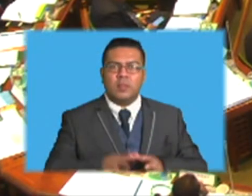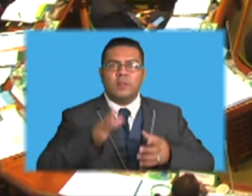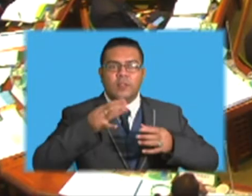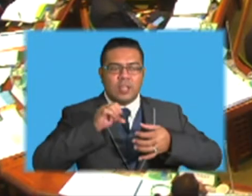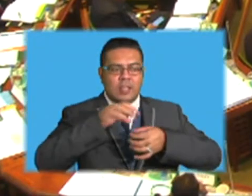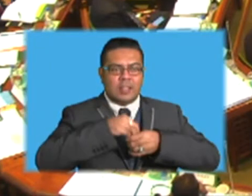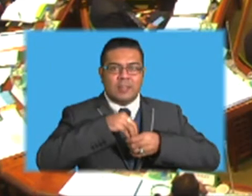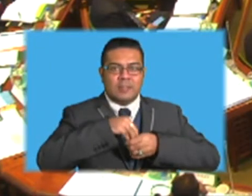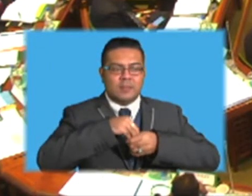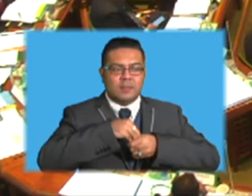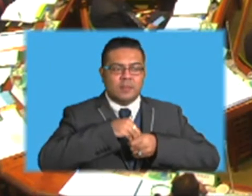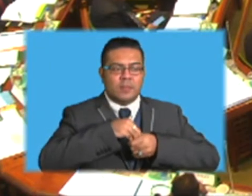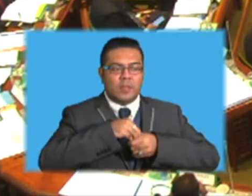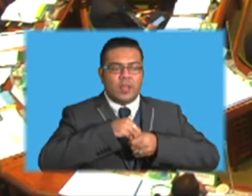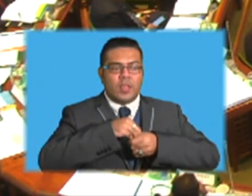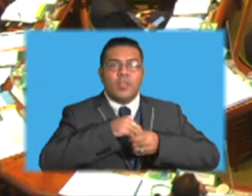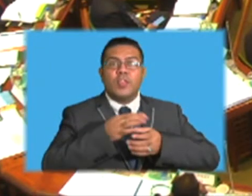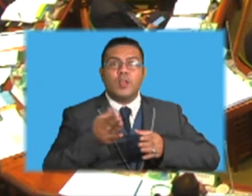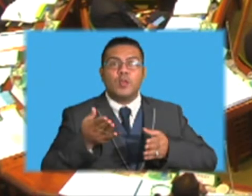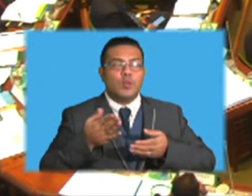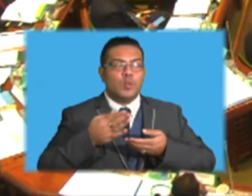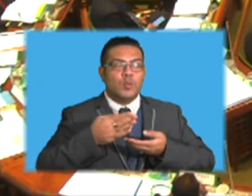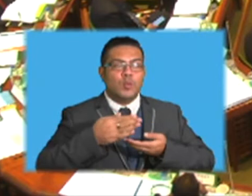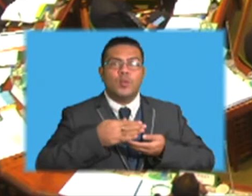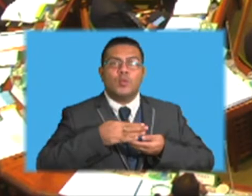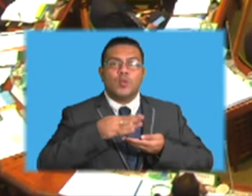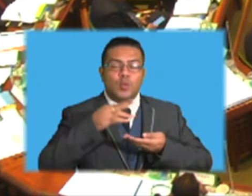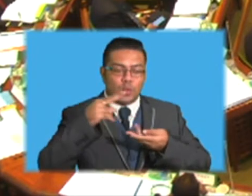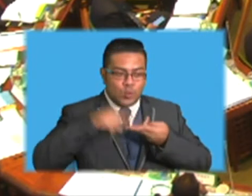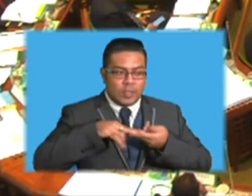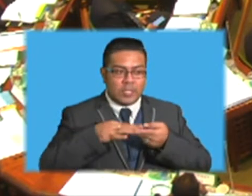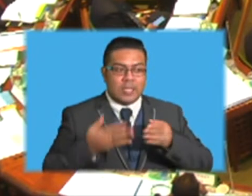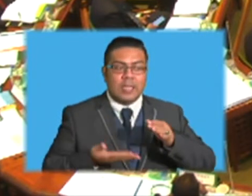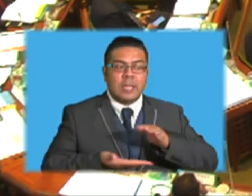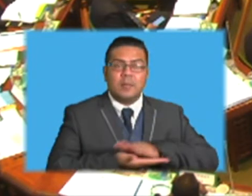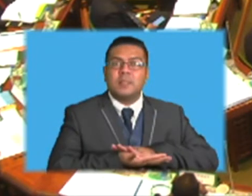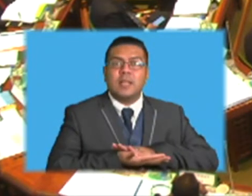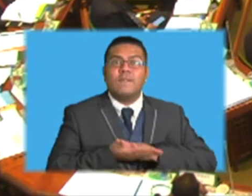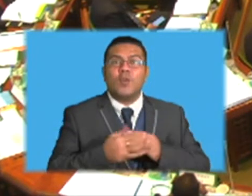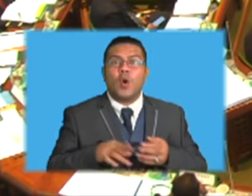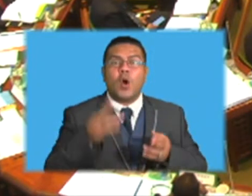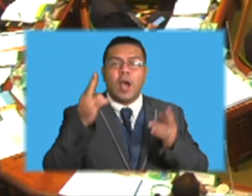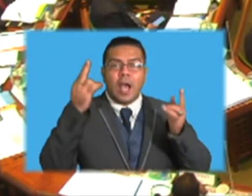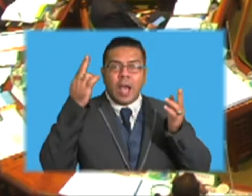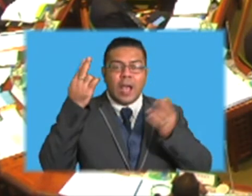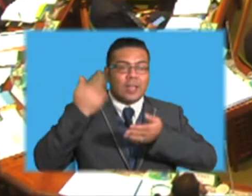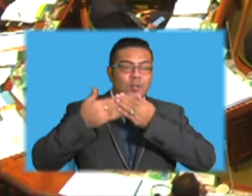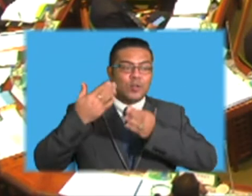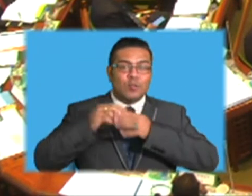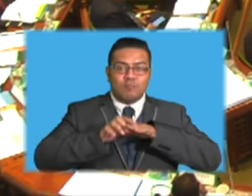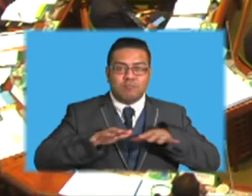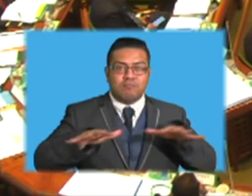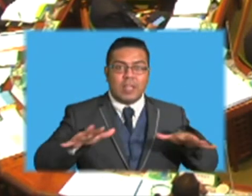Navy. The unit undertakes the role of collection, compilation of hydrographic data, and the